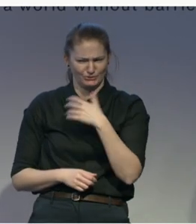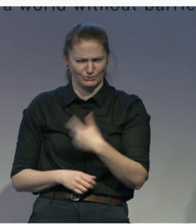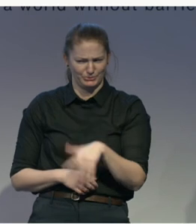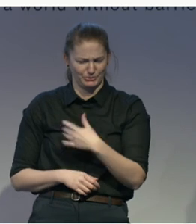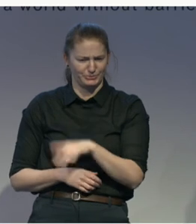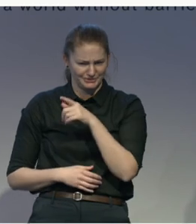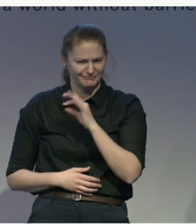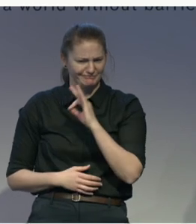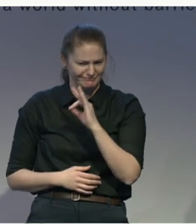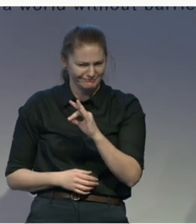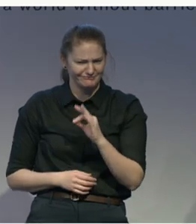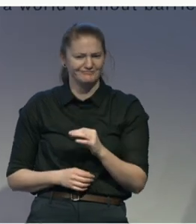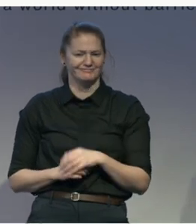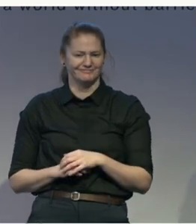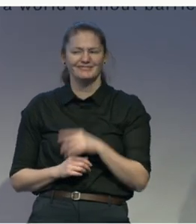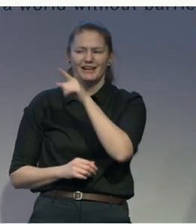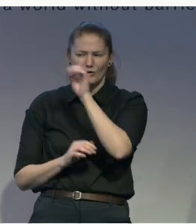good observation from the panel.